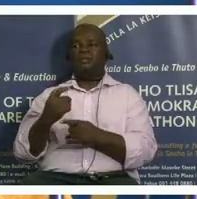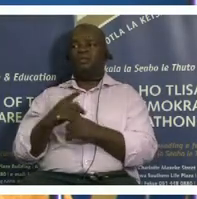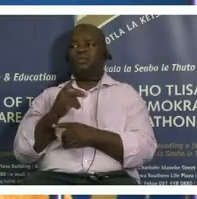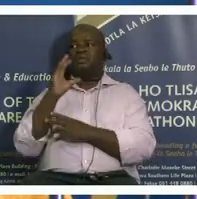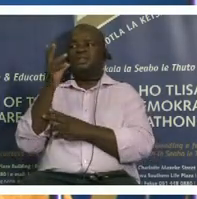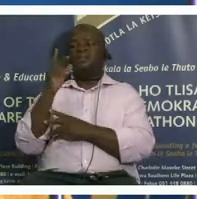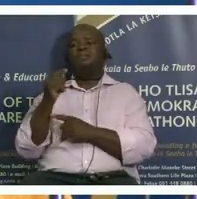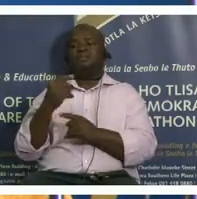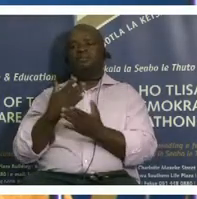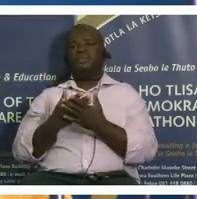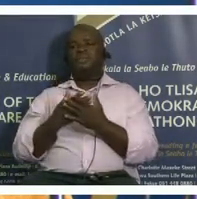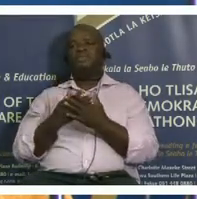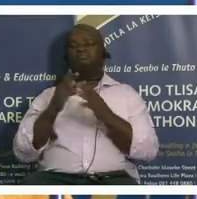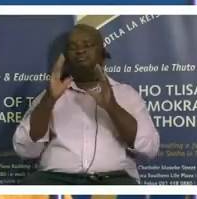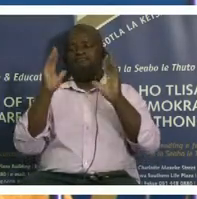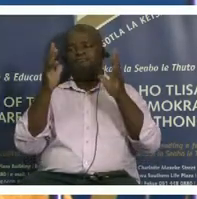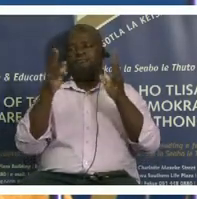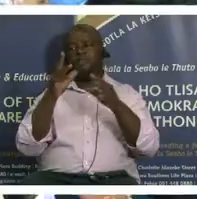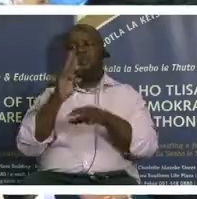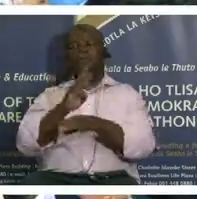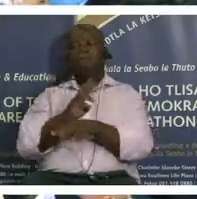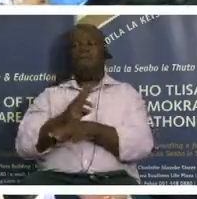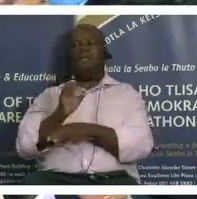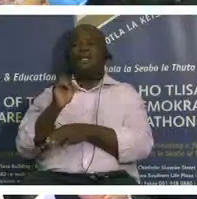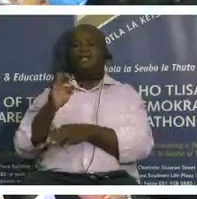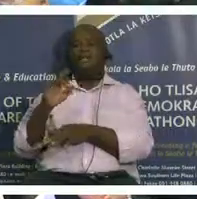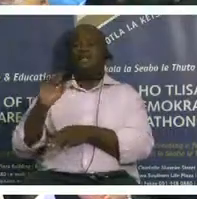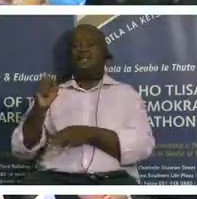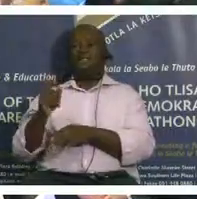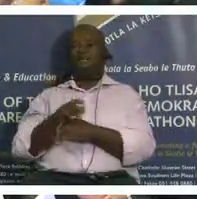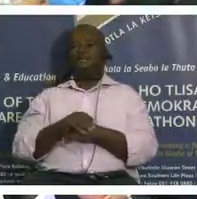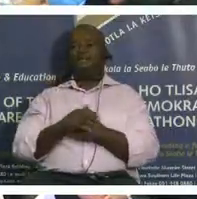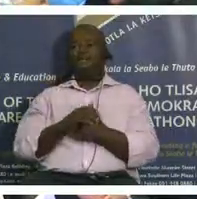Ala ala, Mxolisi ala ala.